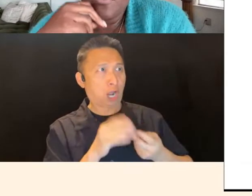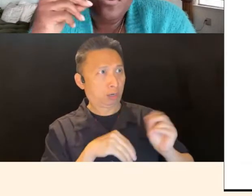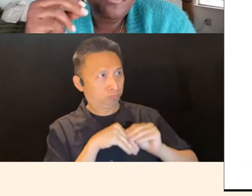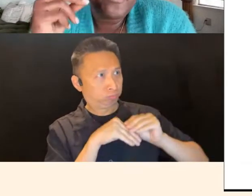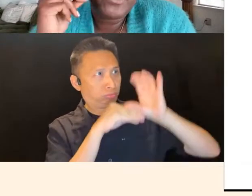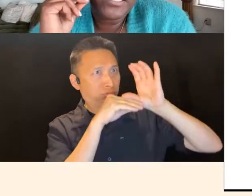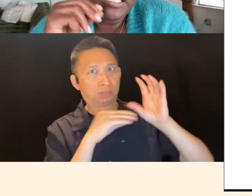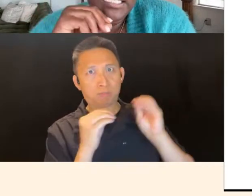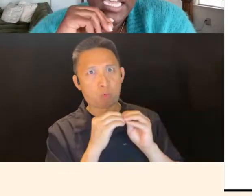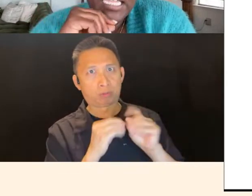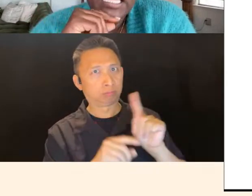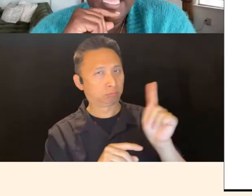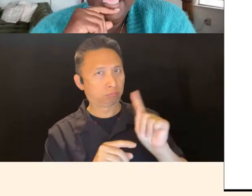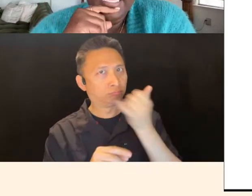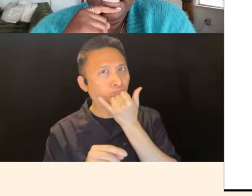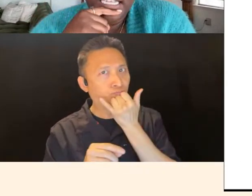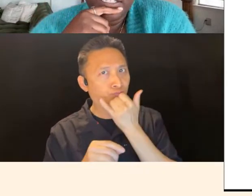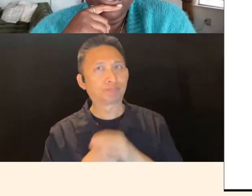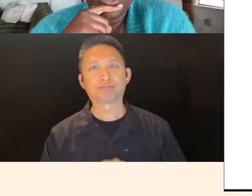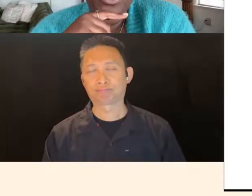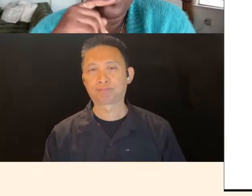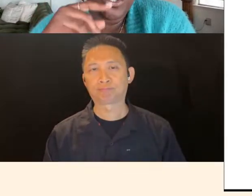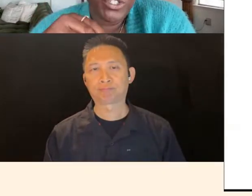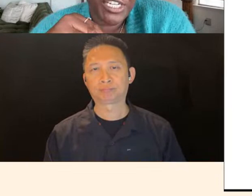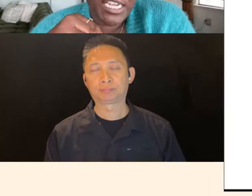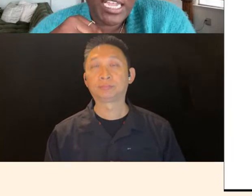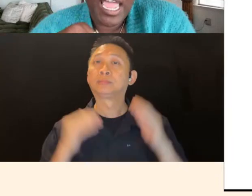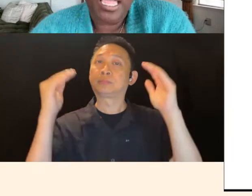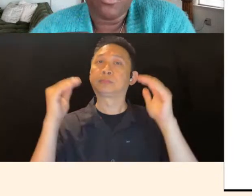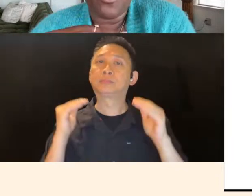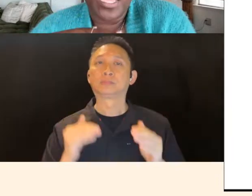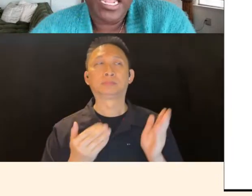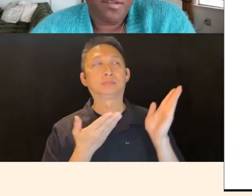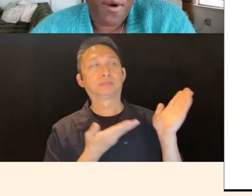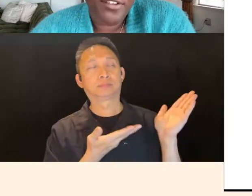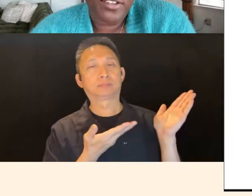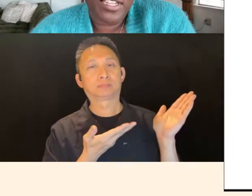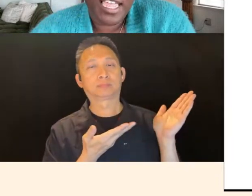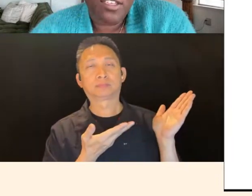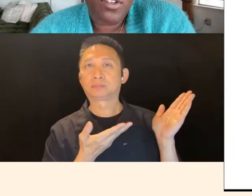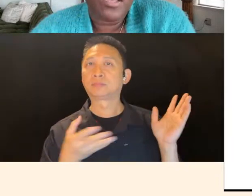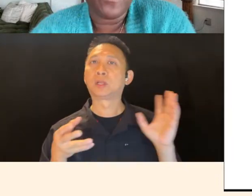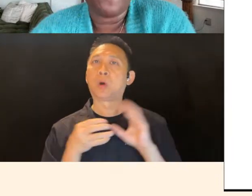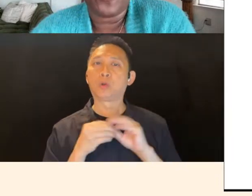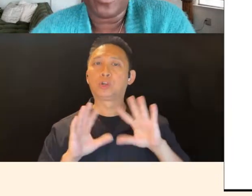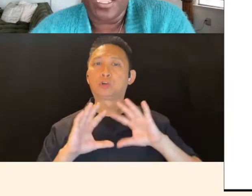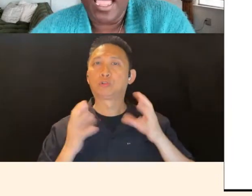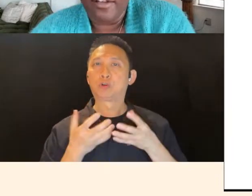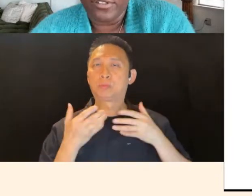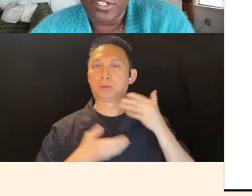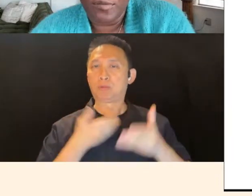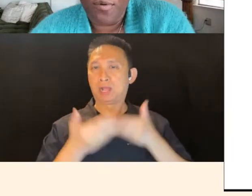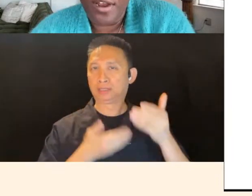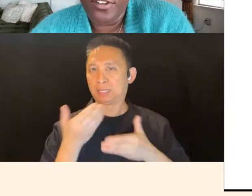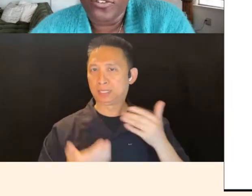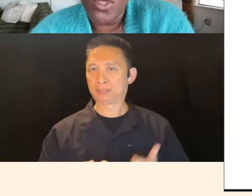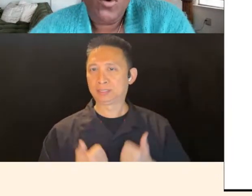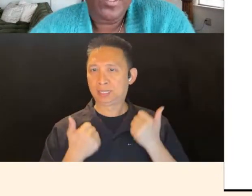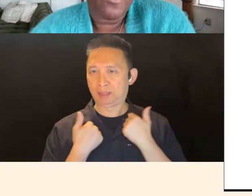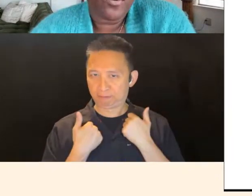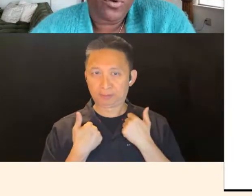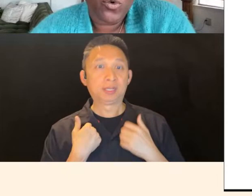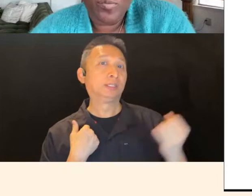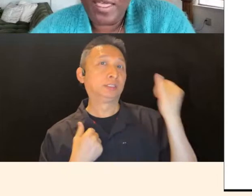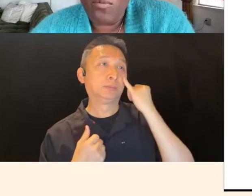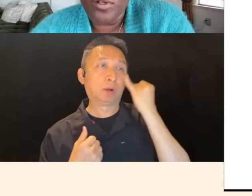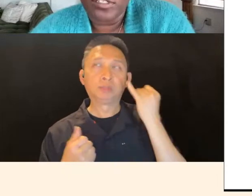So in order to facilitate the access to searching and creating projects together, even if they're not acquisition projects, we